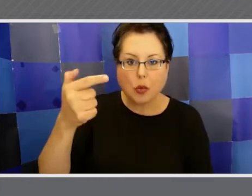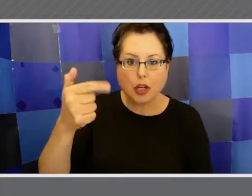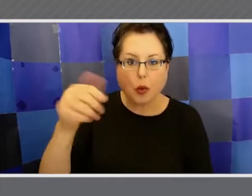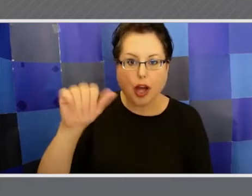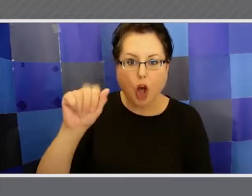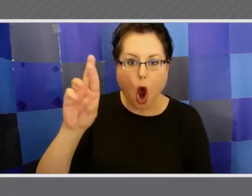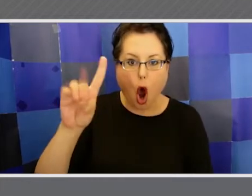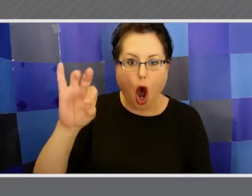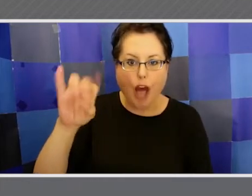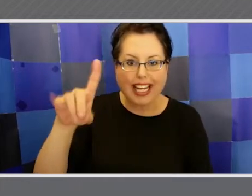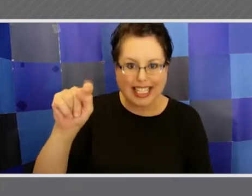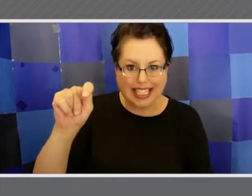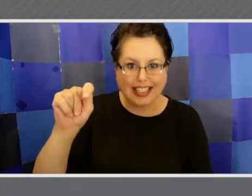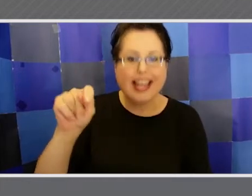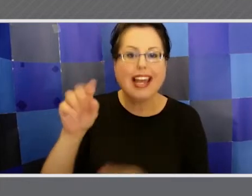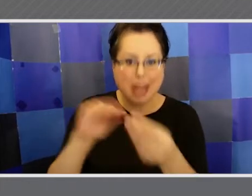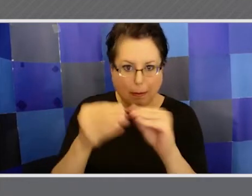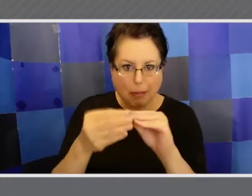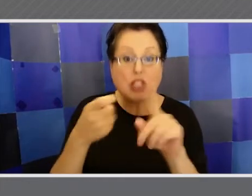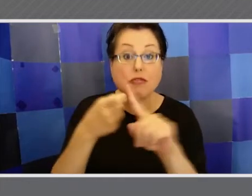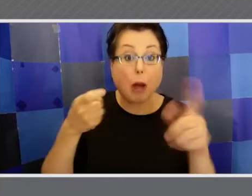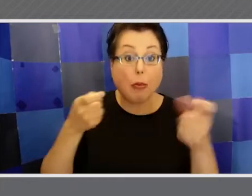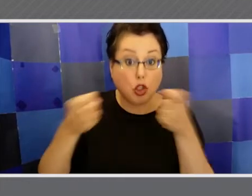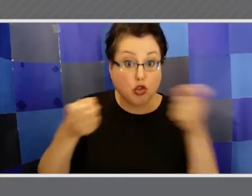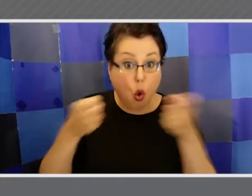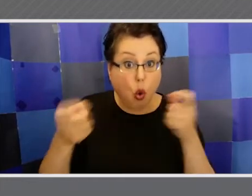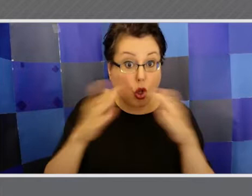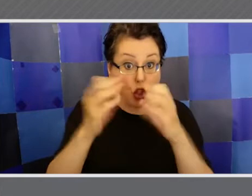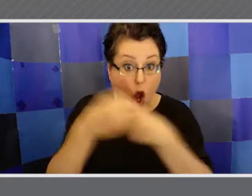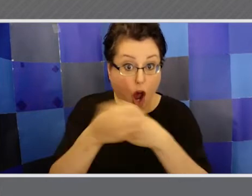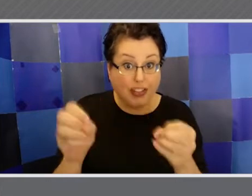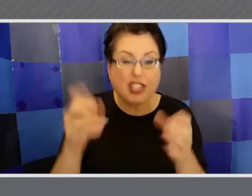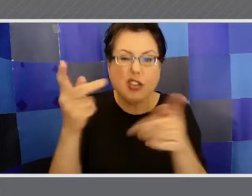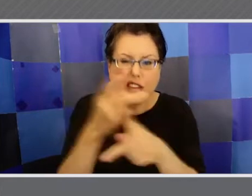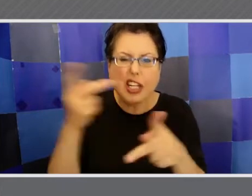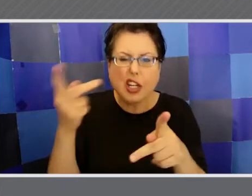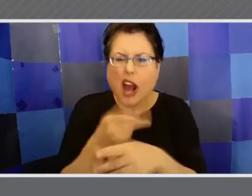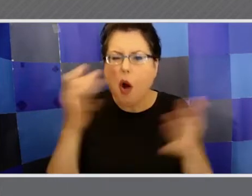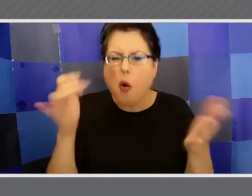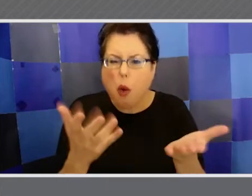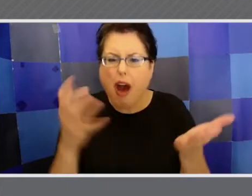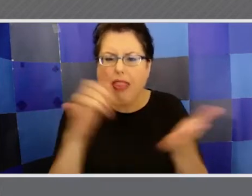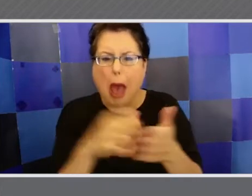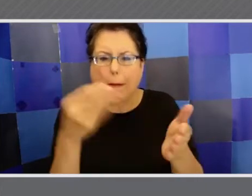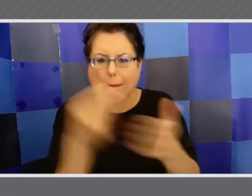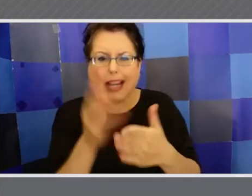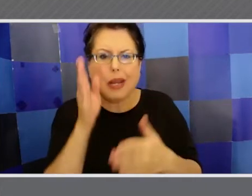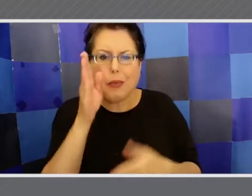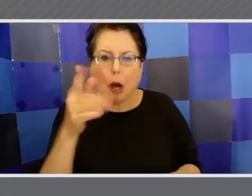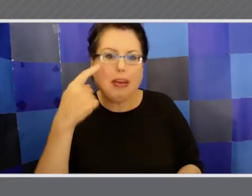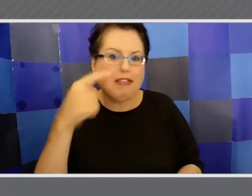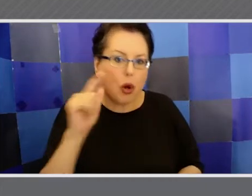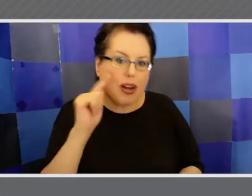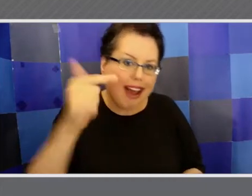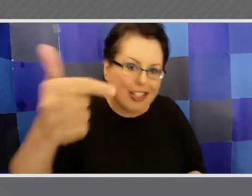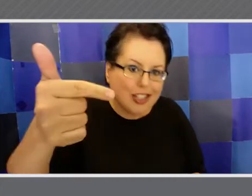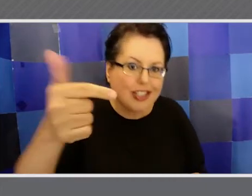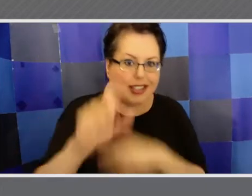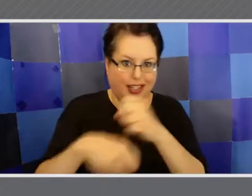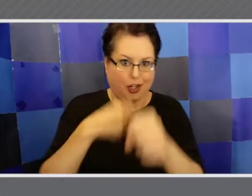office to be able to figure out what that bucket of funds will be for next year. So there will be a little bit of a